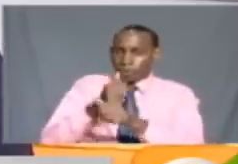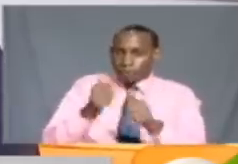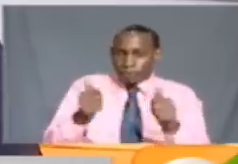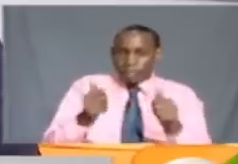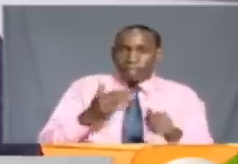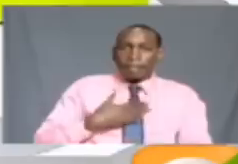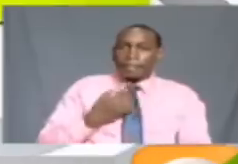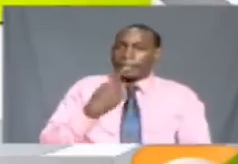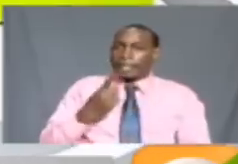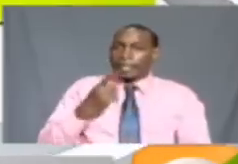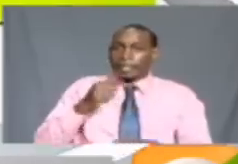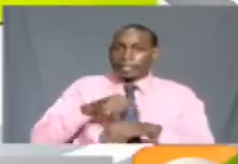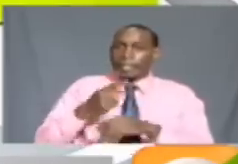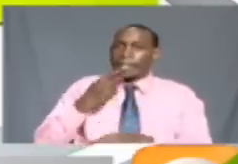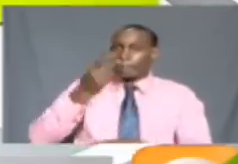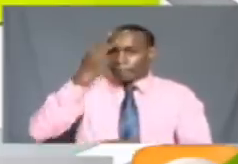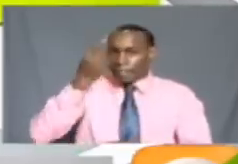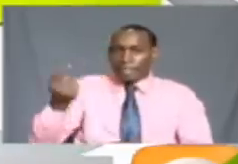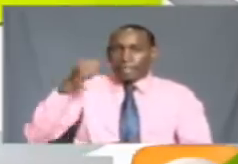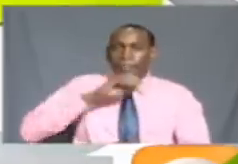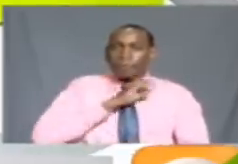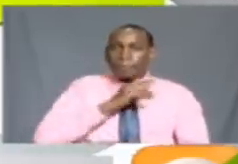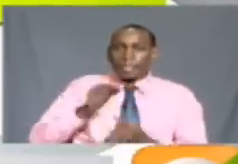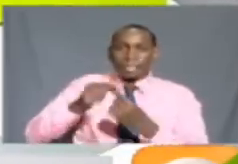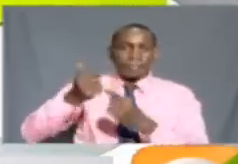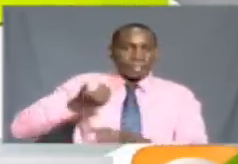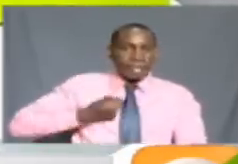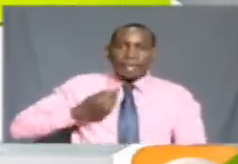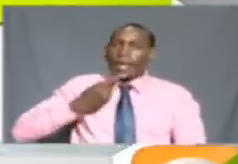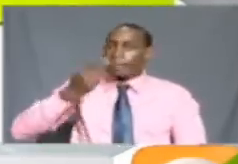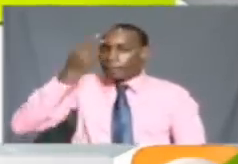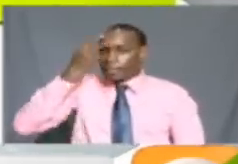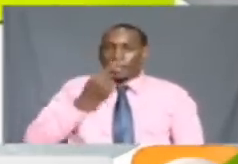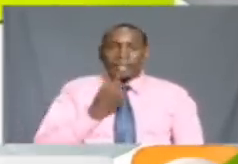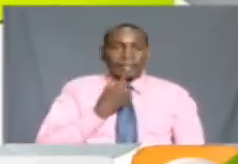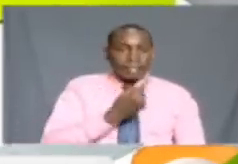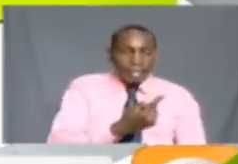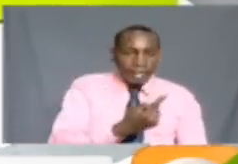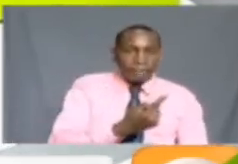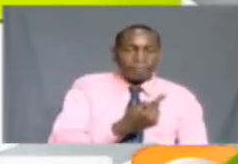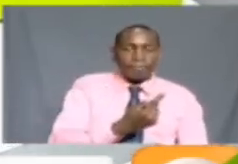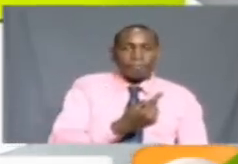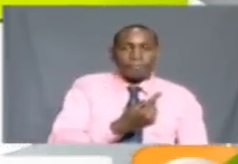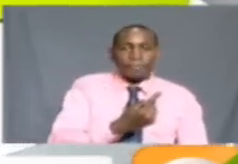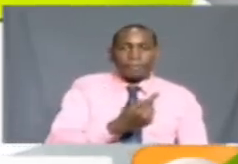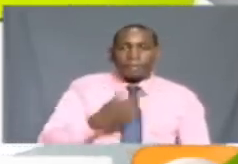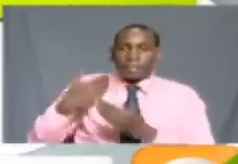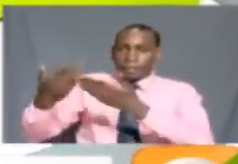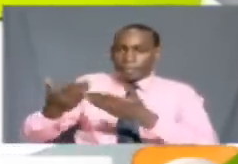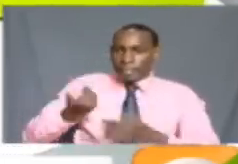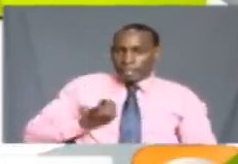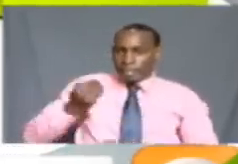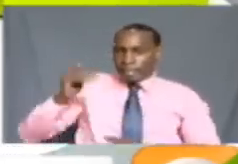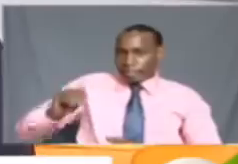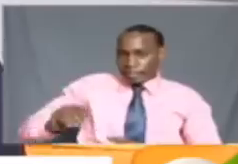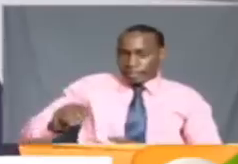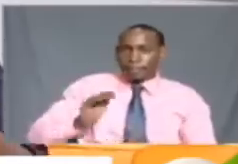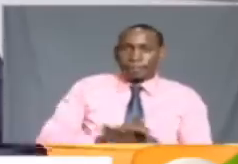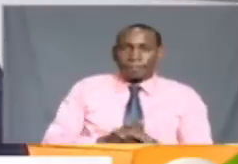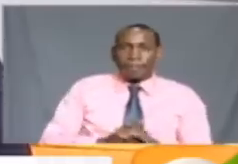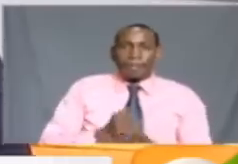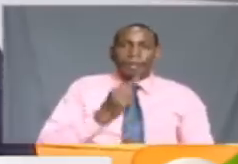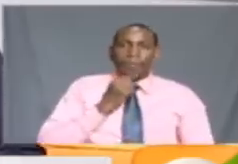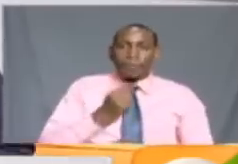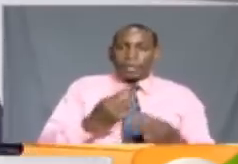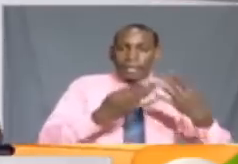told them, when the parent comes to complain, especially of the girl, tell the boy child, tell them to bring their daughter. So the boy